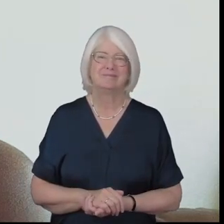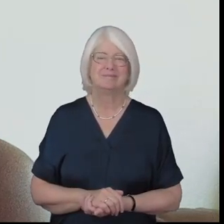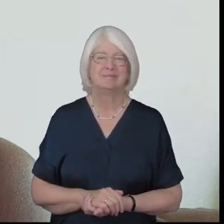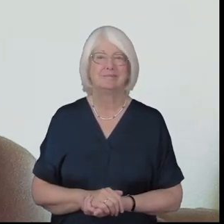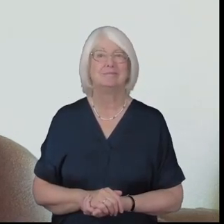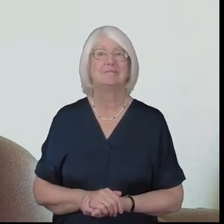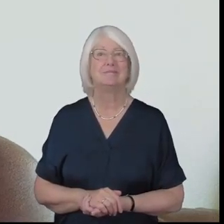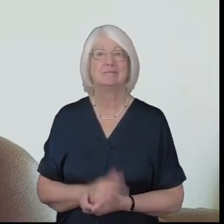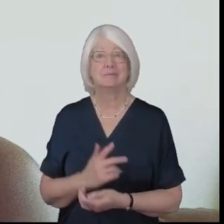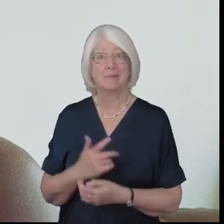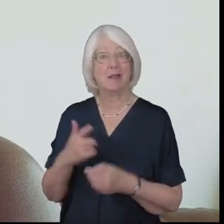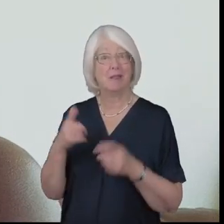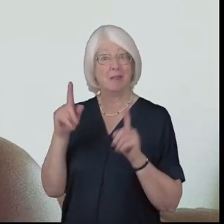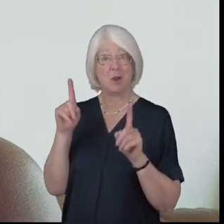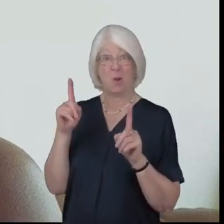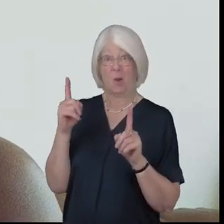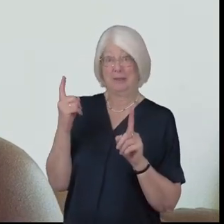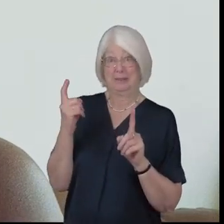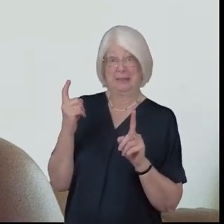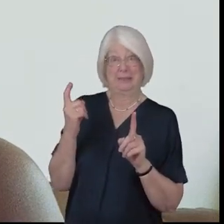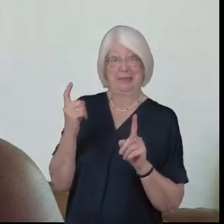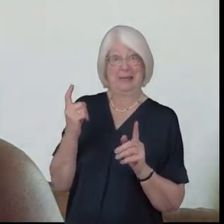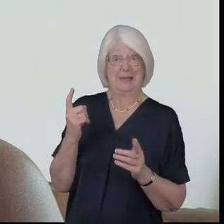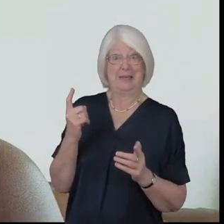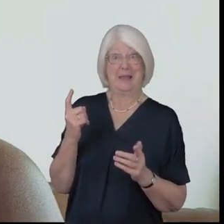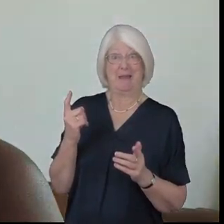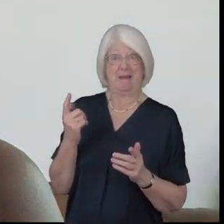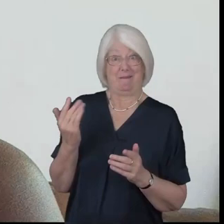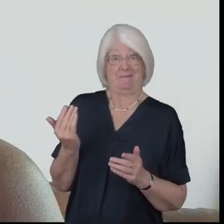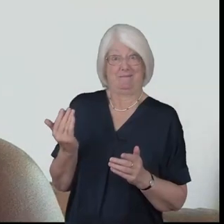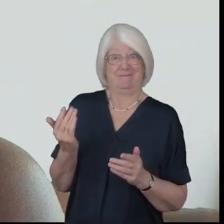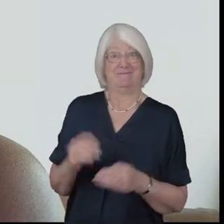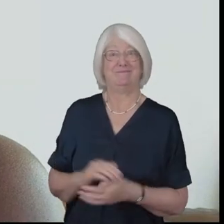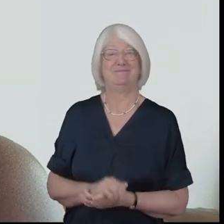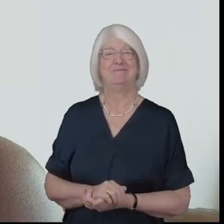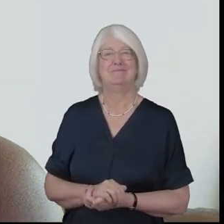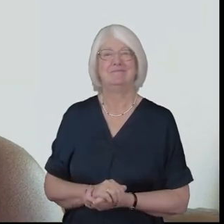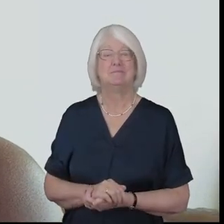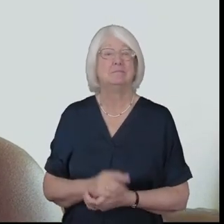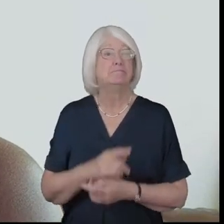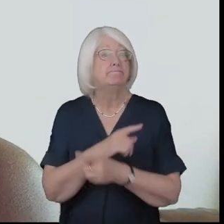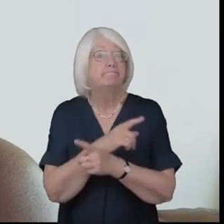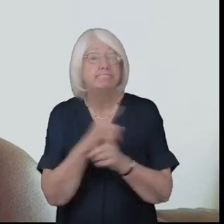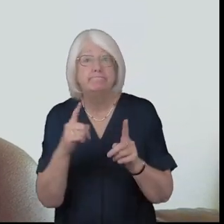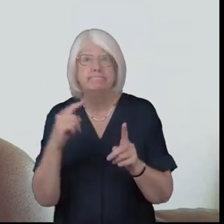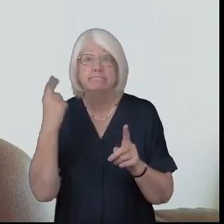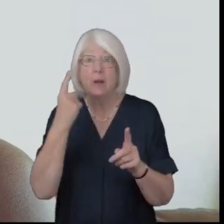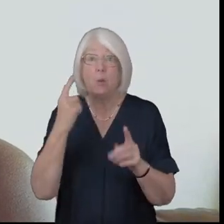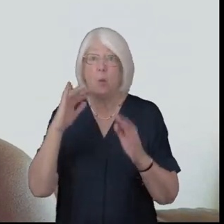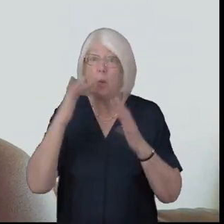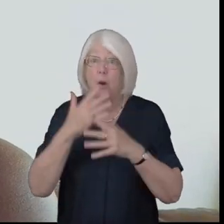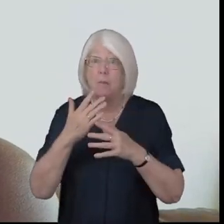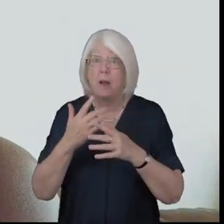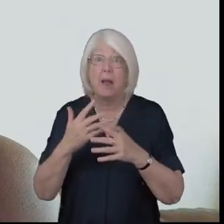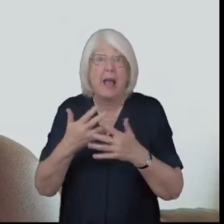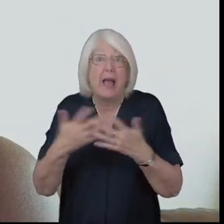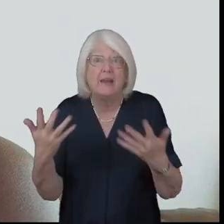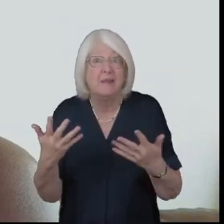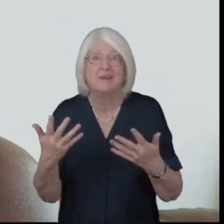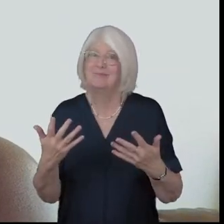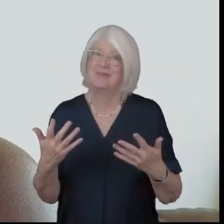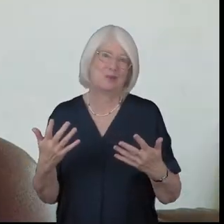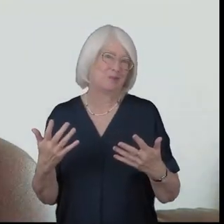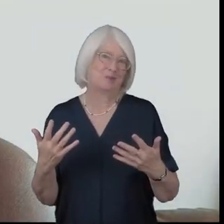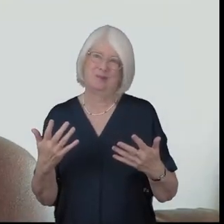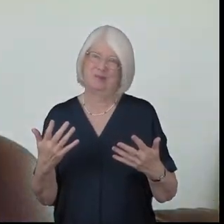the Lord is near do not worry about anything but